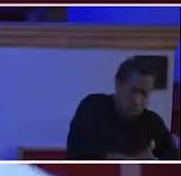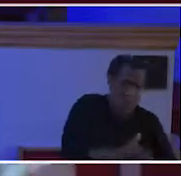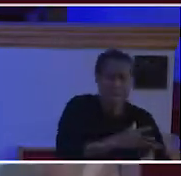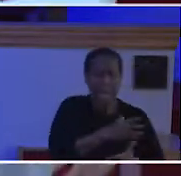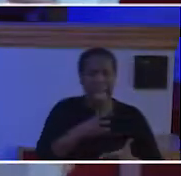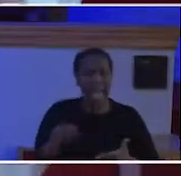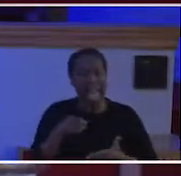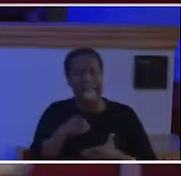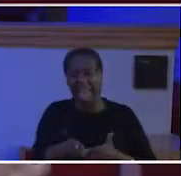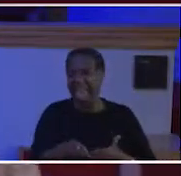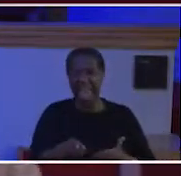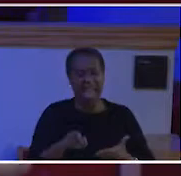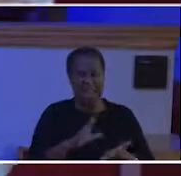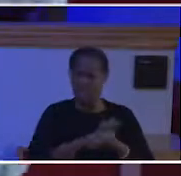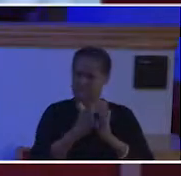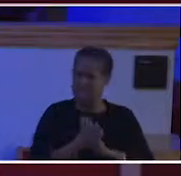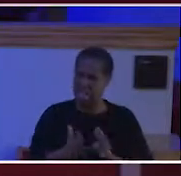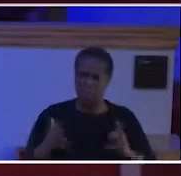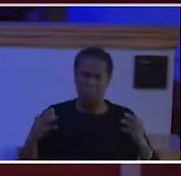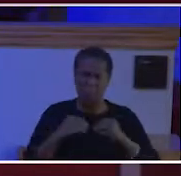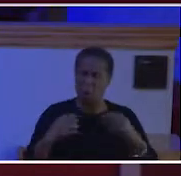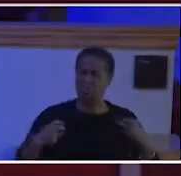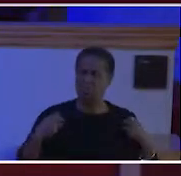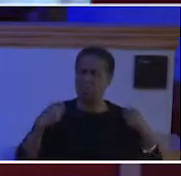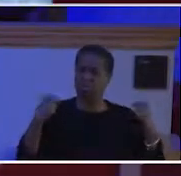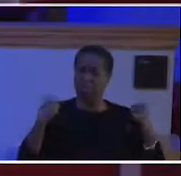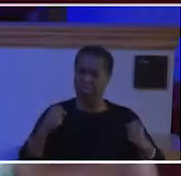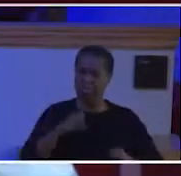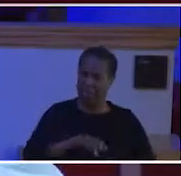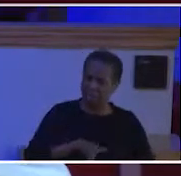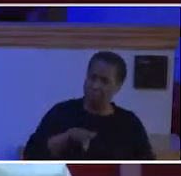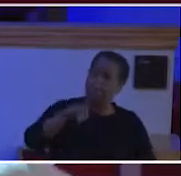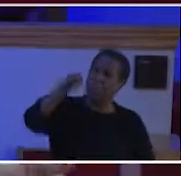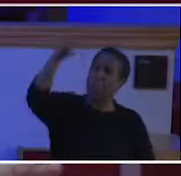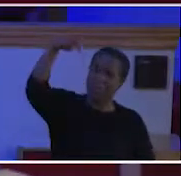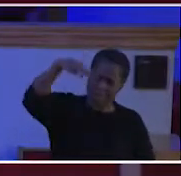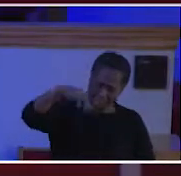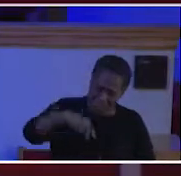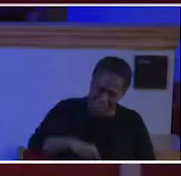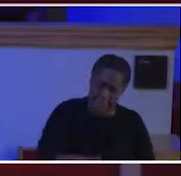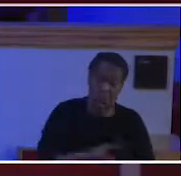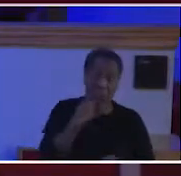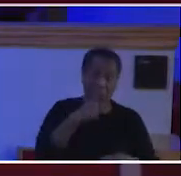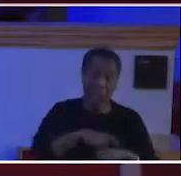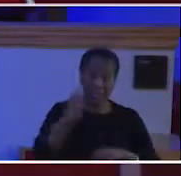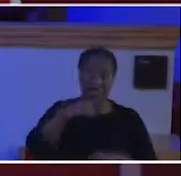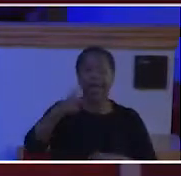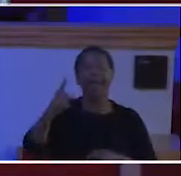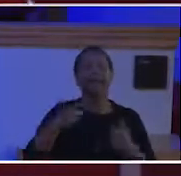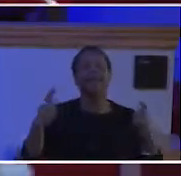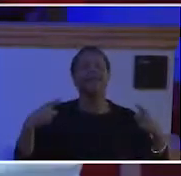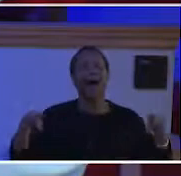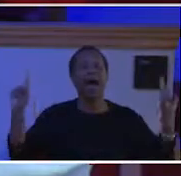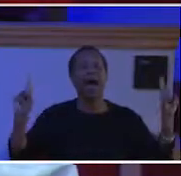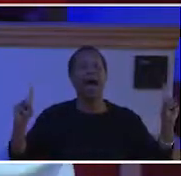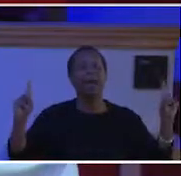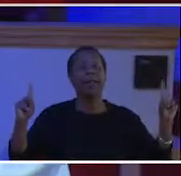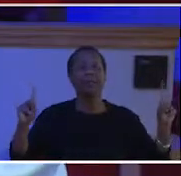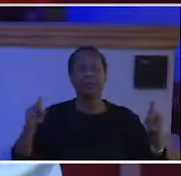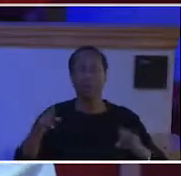quadriceps got great strength from going up and down the mountain 2 times a day. And finally, when